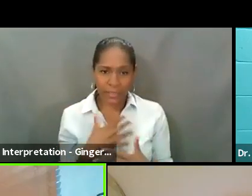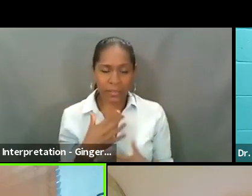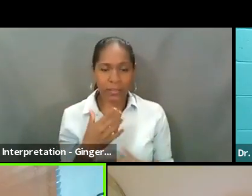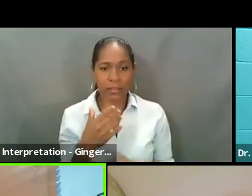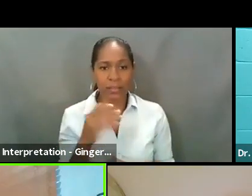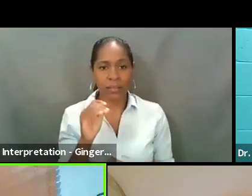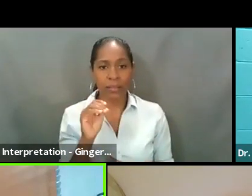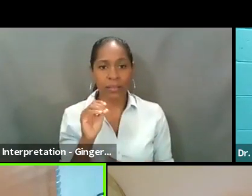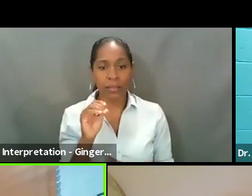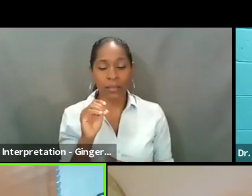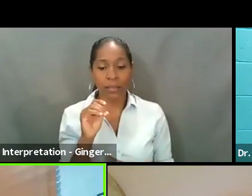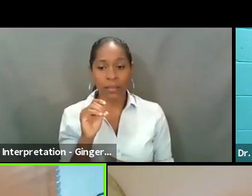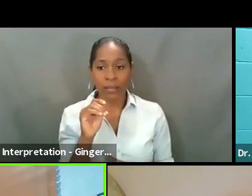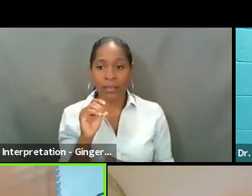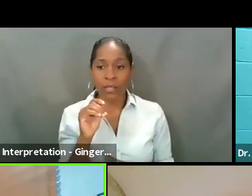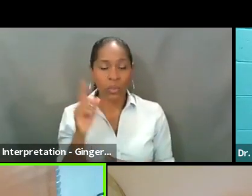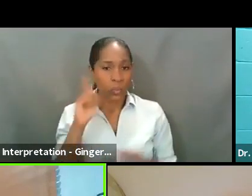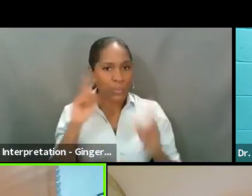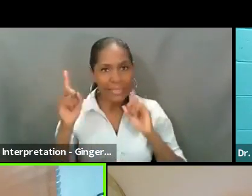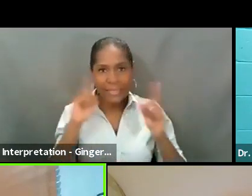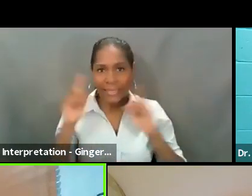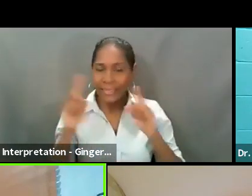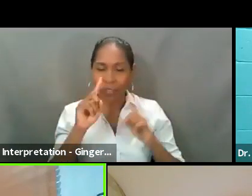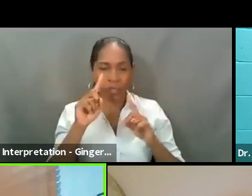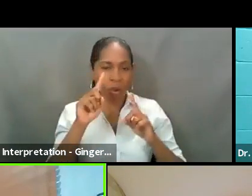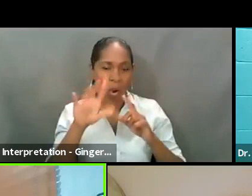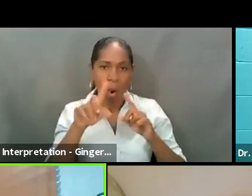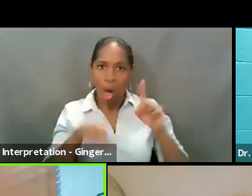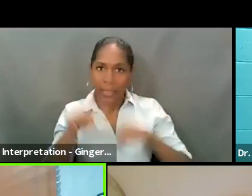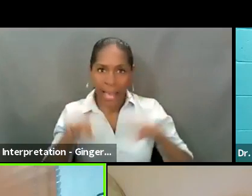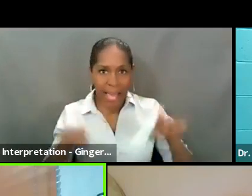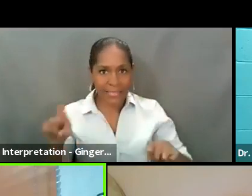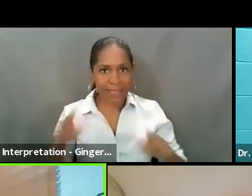new, and we hear all kinds of things, but